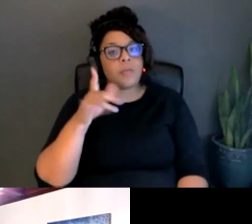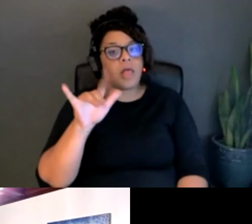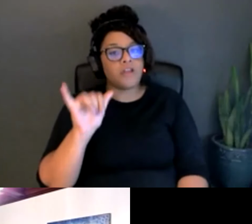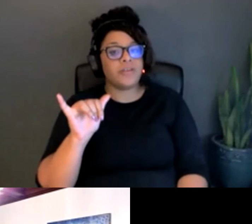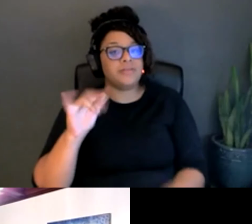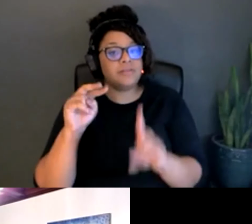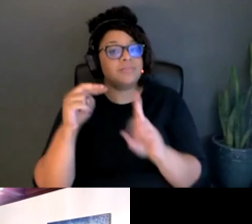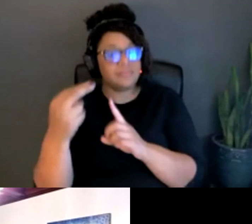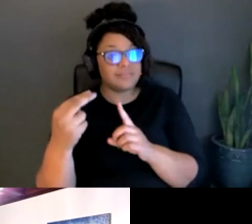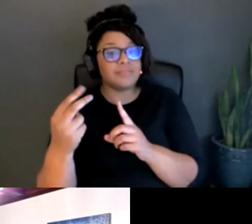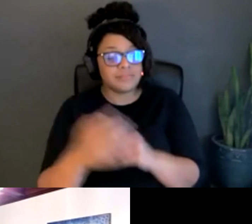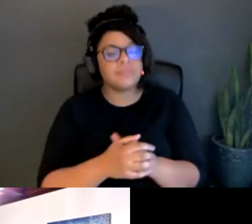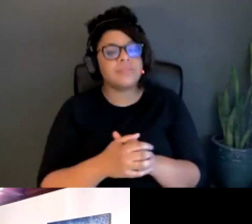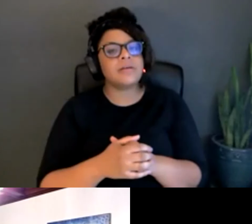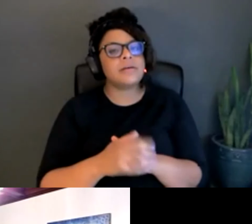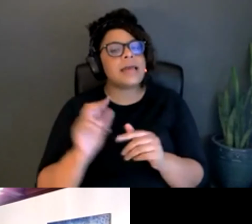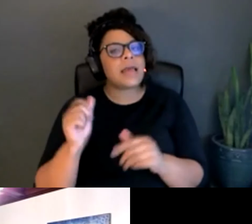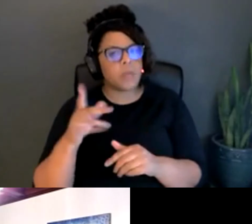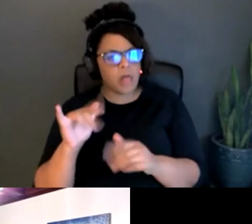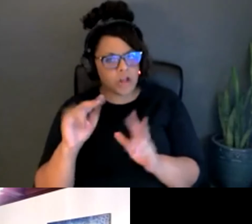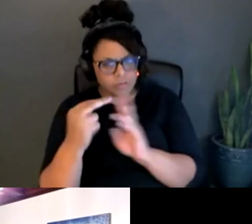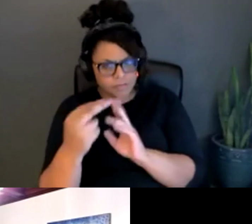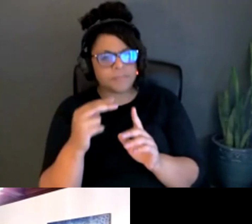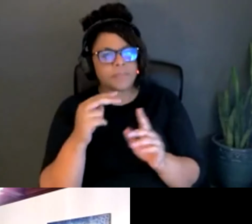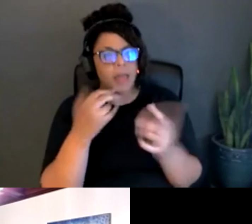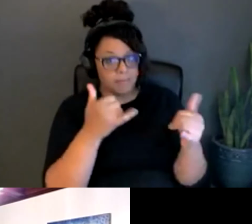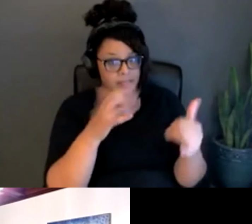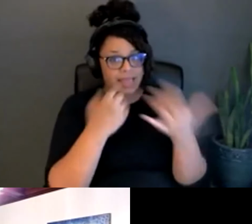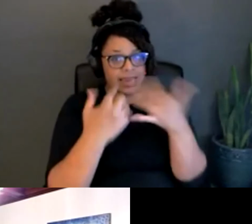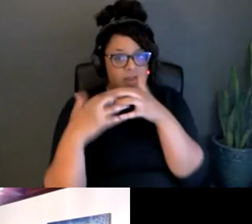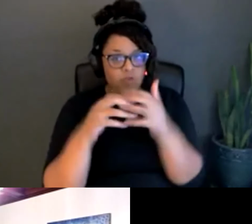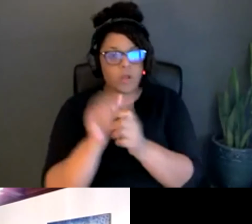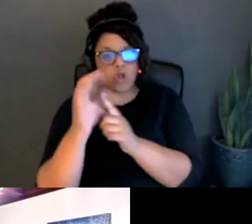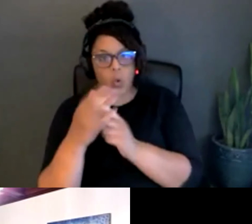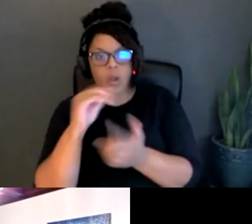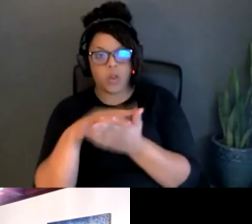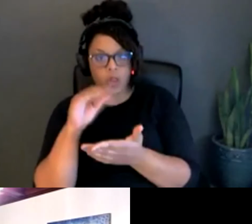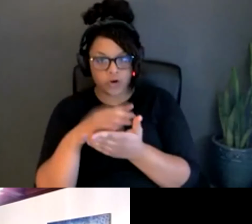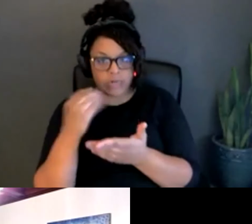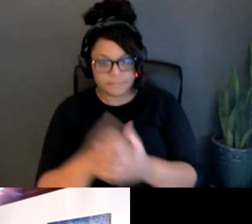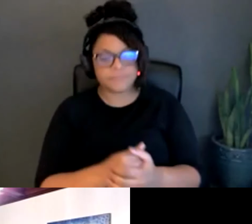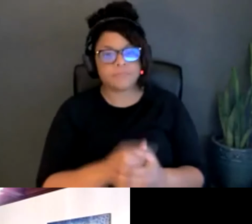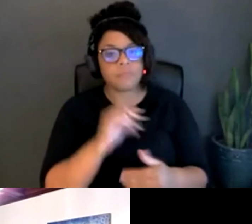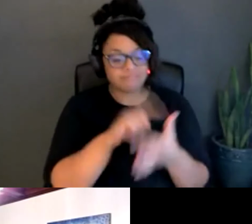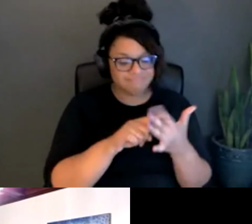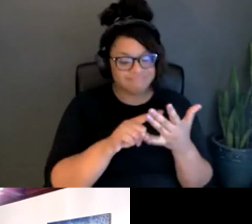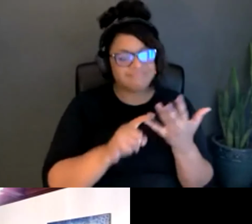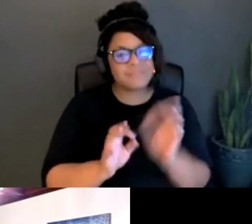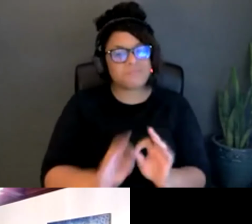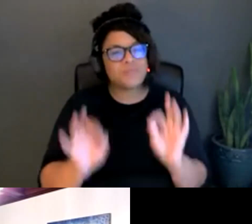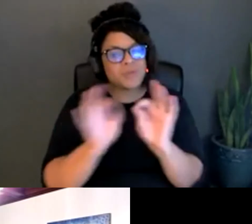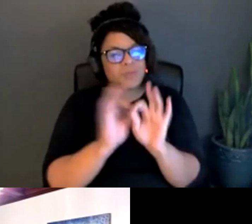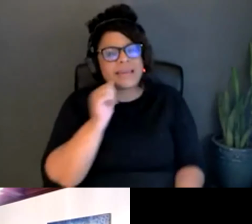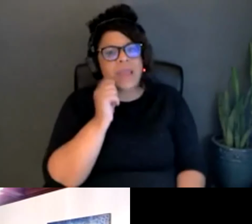standpoint. And that is looking at play and the intersection of culture and learning. So there's not sort of